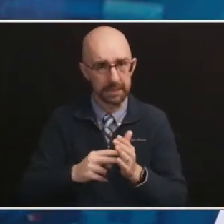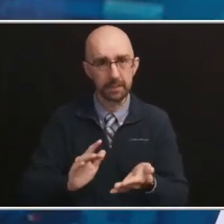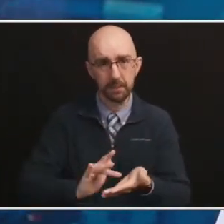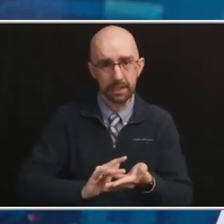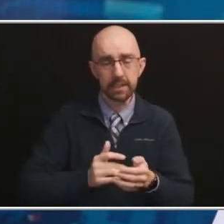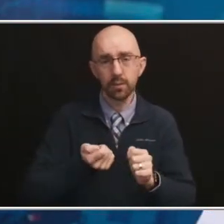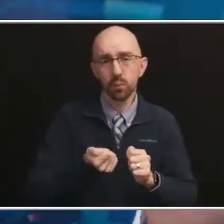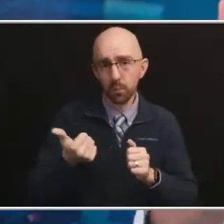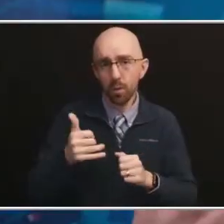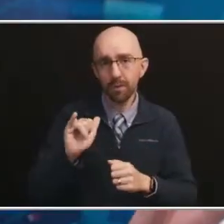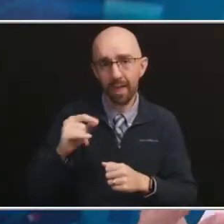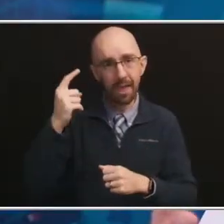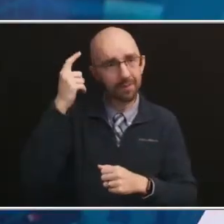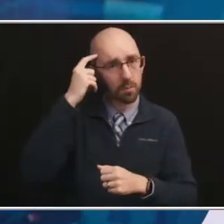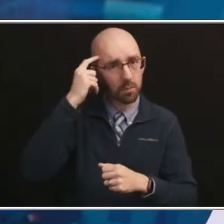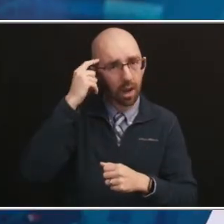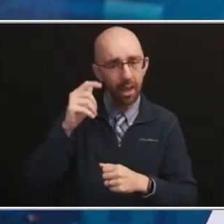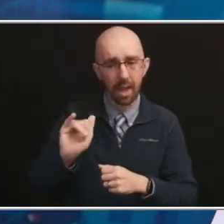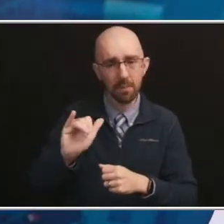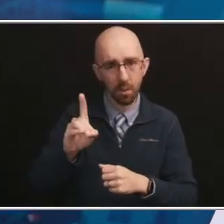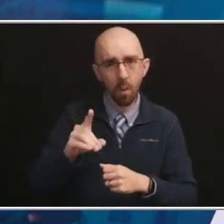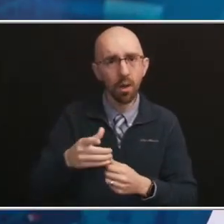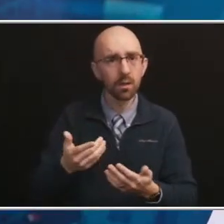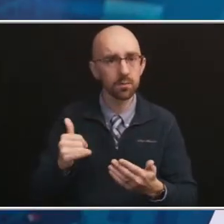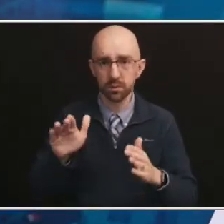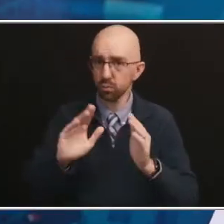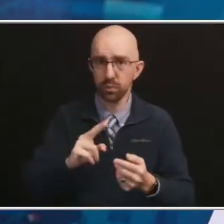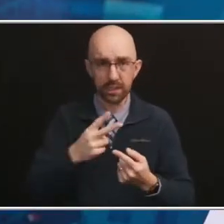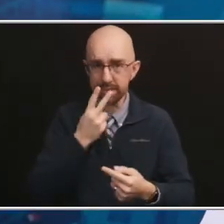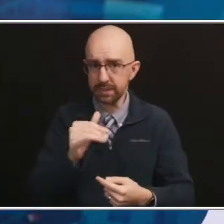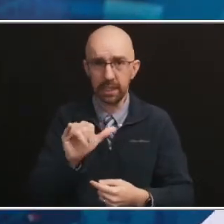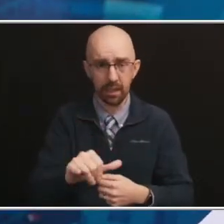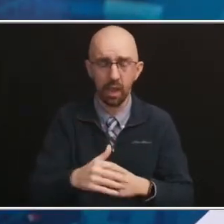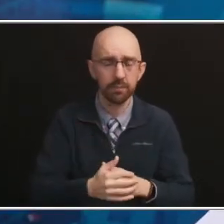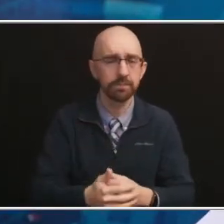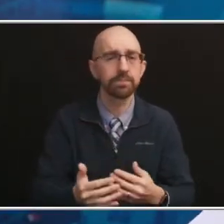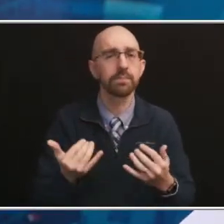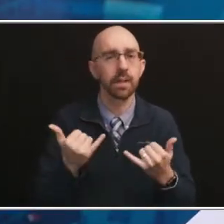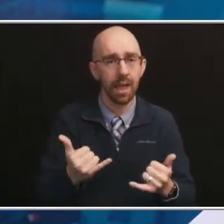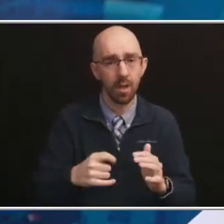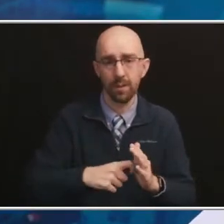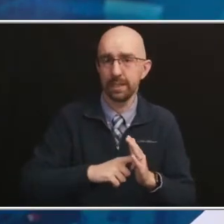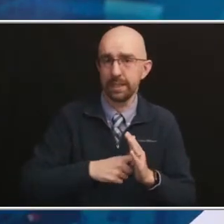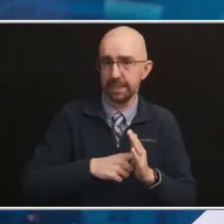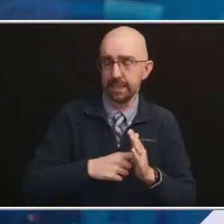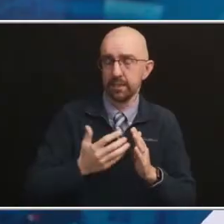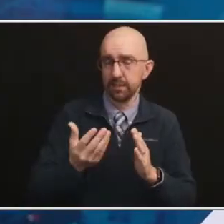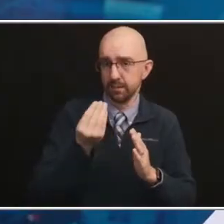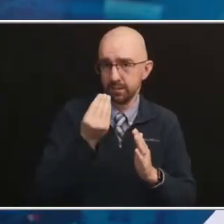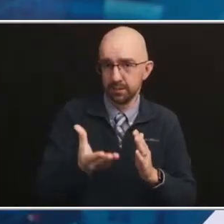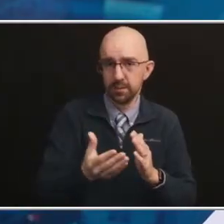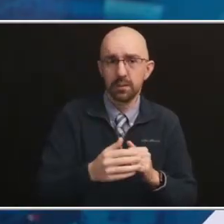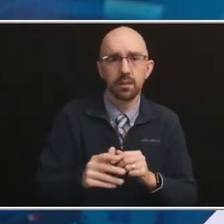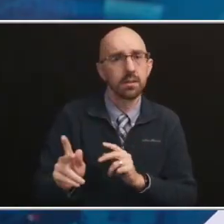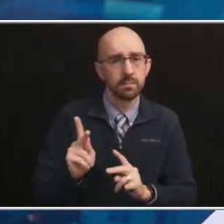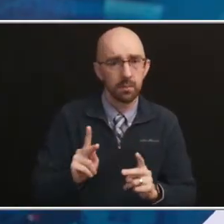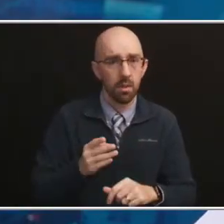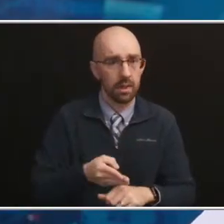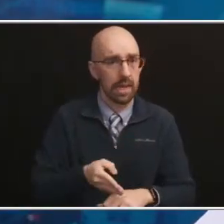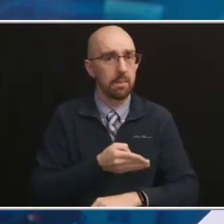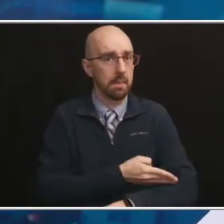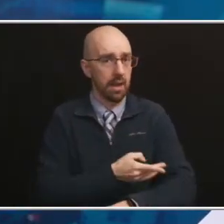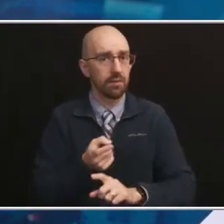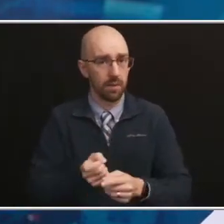brain, which is great to see. Now, the key, though, is are people getting better from these drugs? We